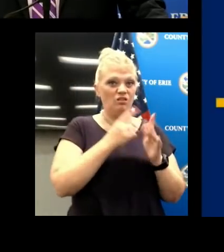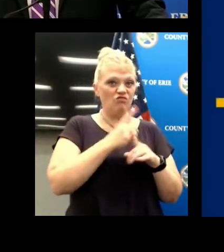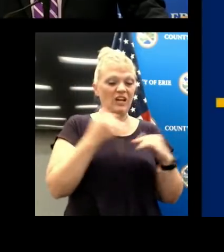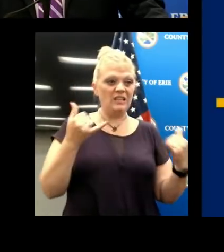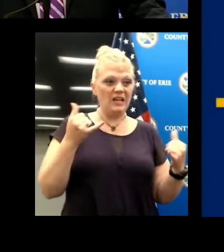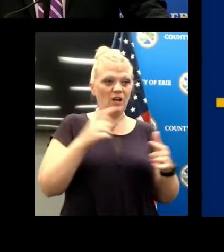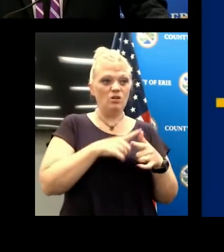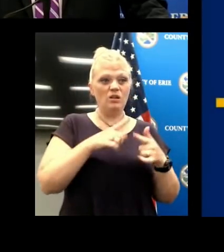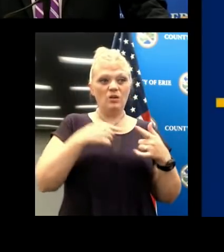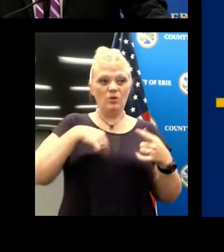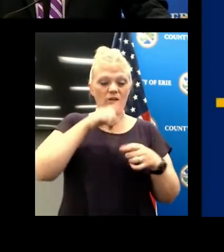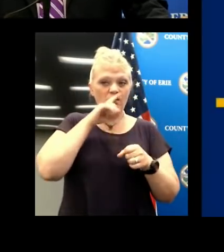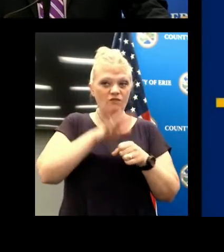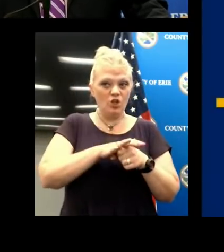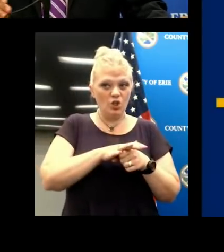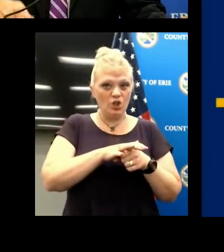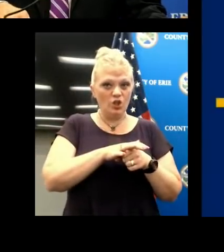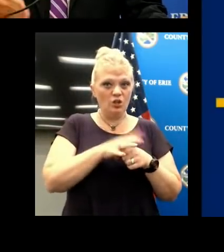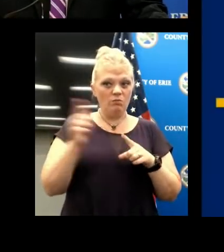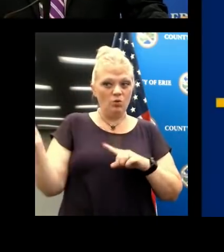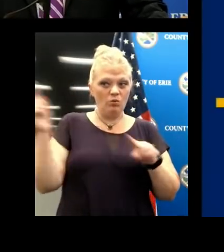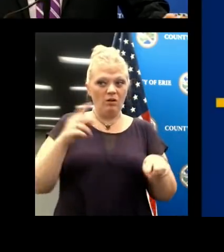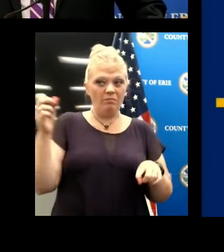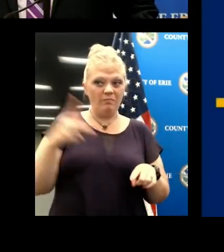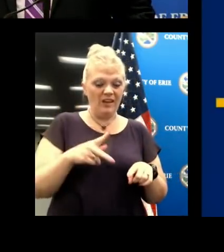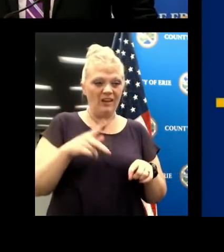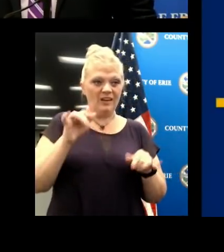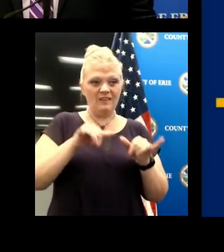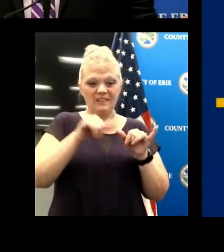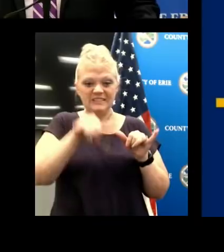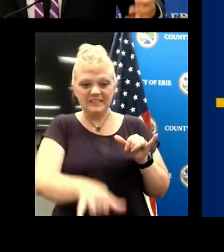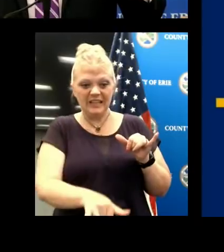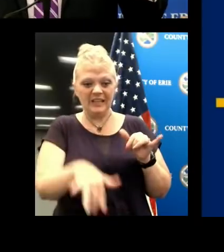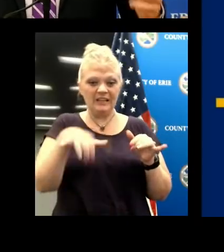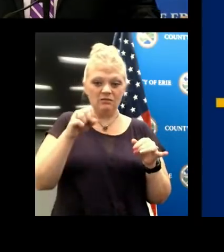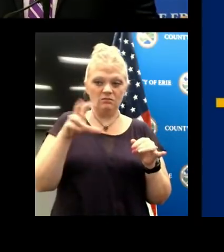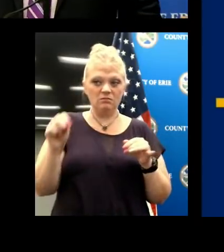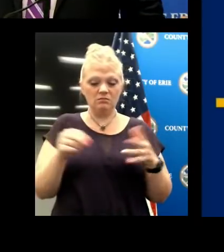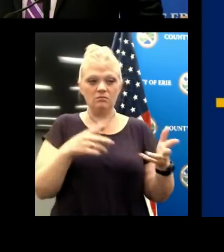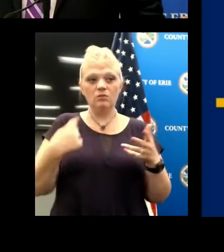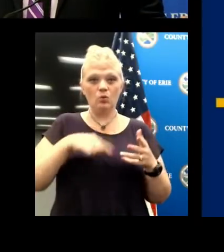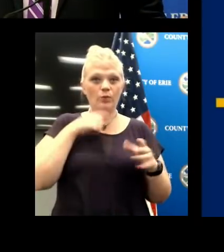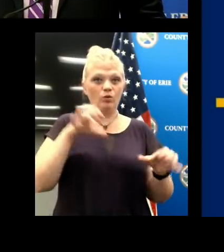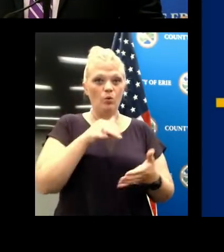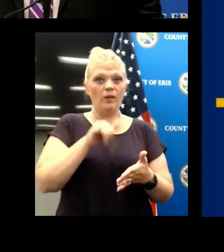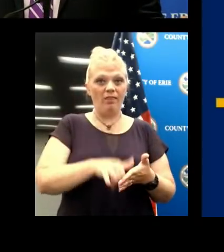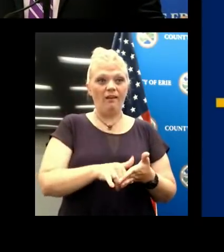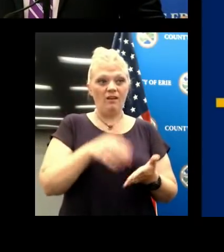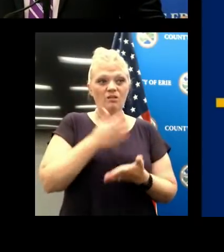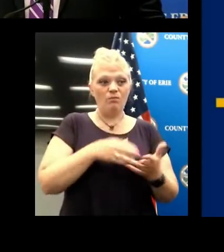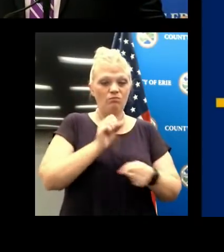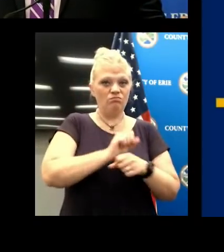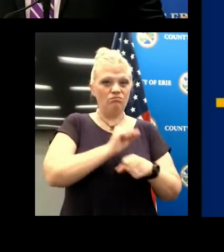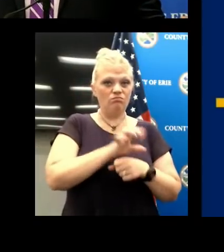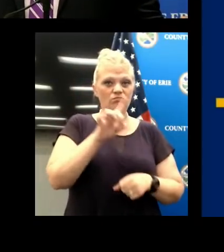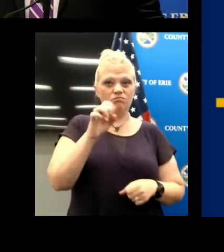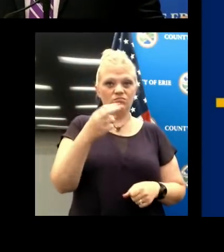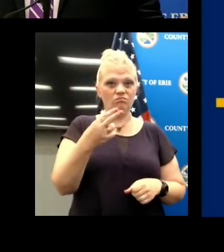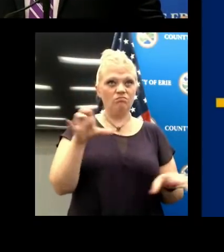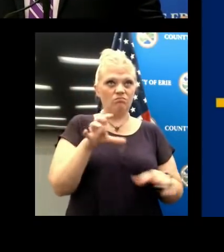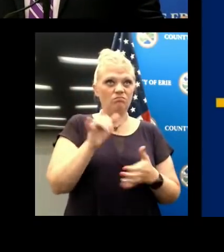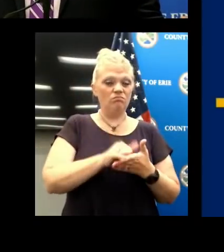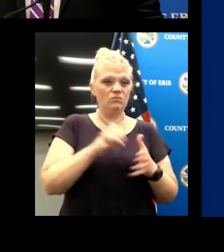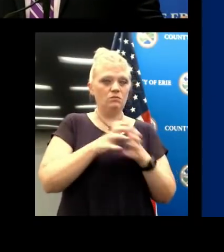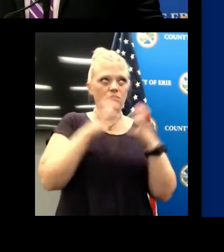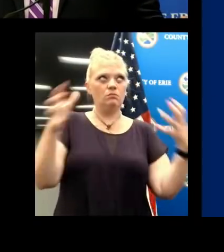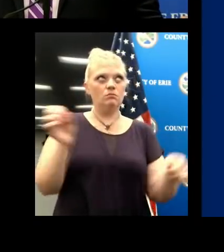then we confirm that did they then come back in and should have quarantined or not. We are doing that. It's all part of the work that our Department of Health does, which right now is a